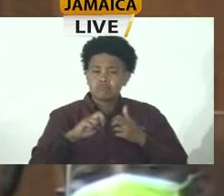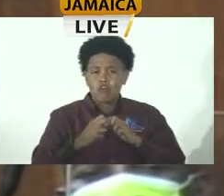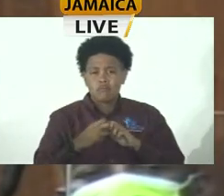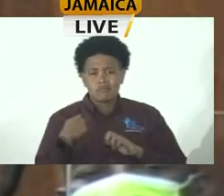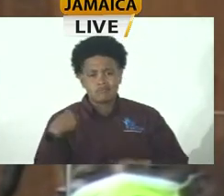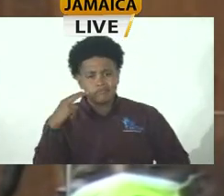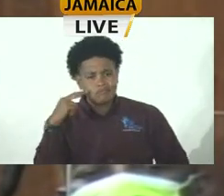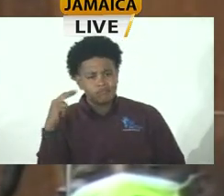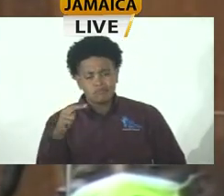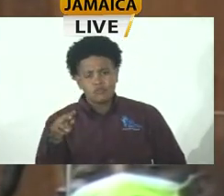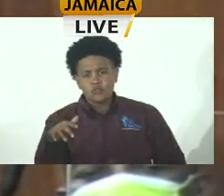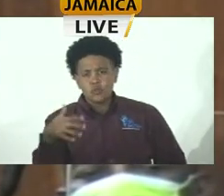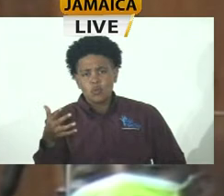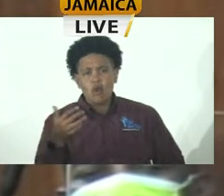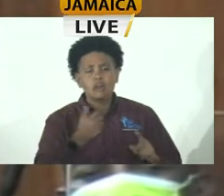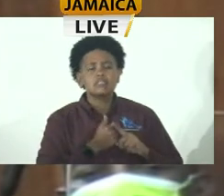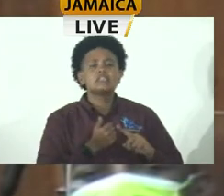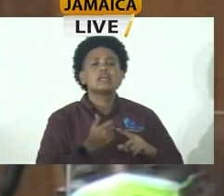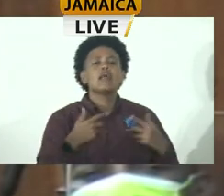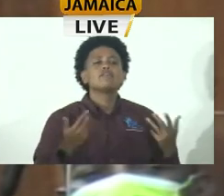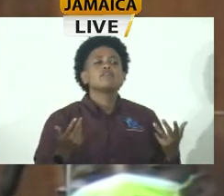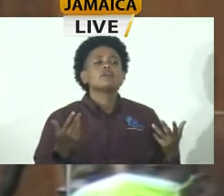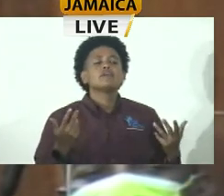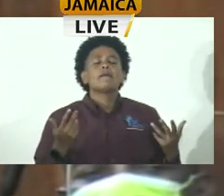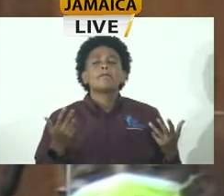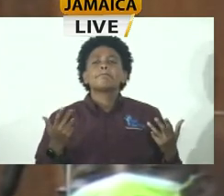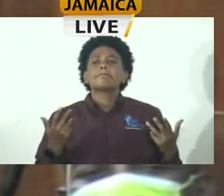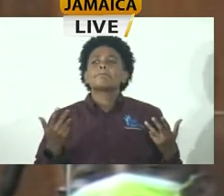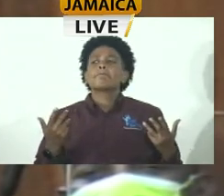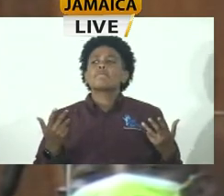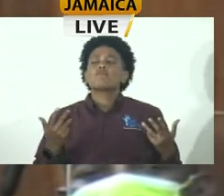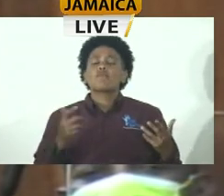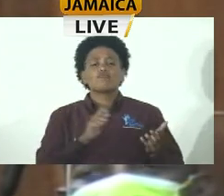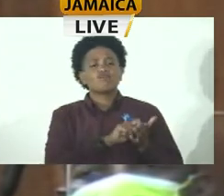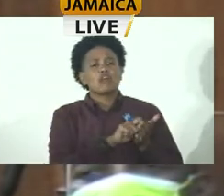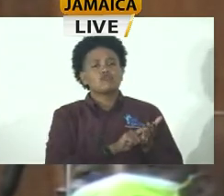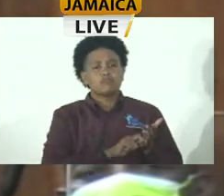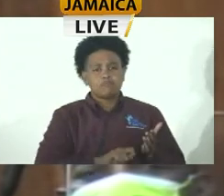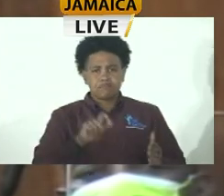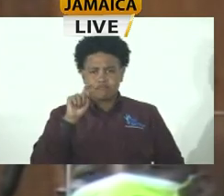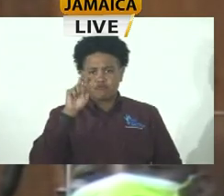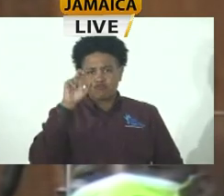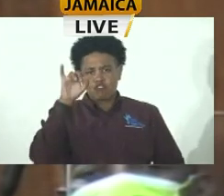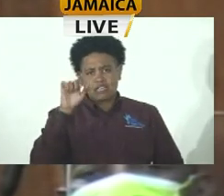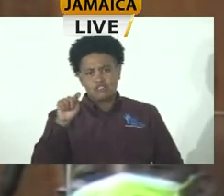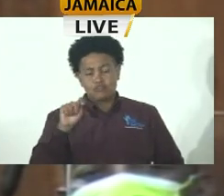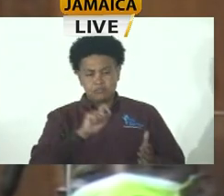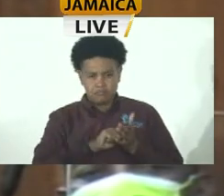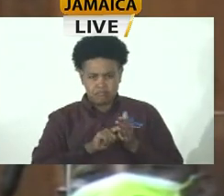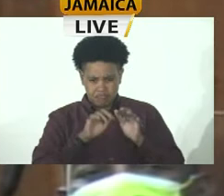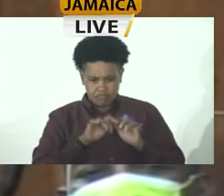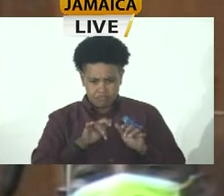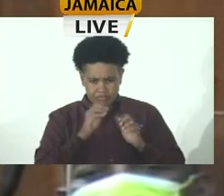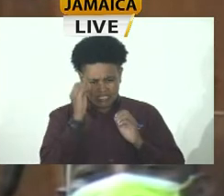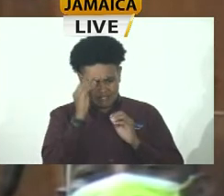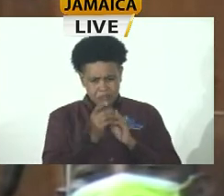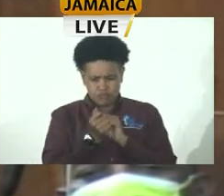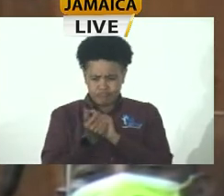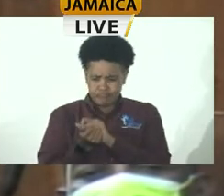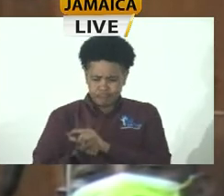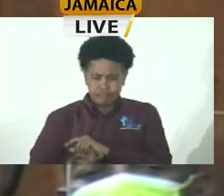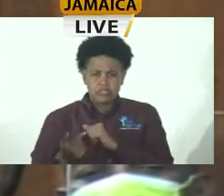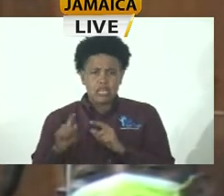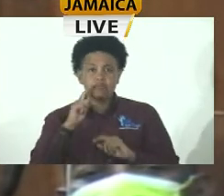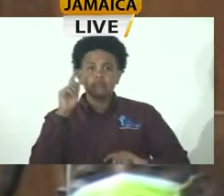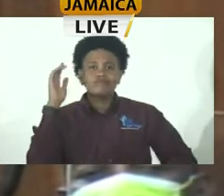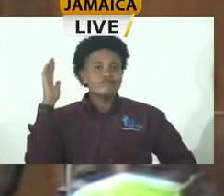speaker is the transcript which takes forever to actually